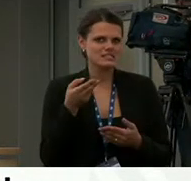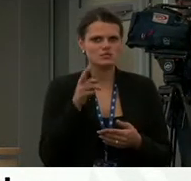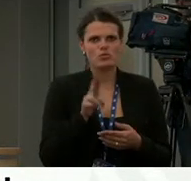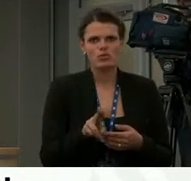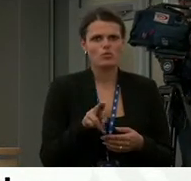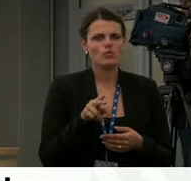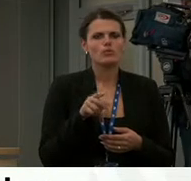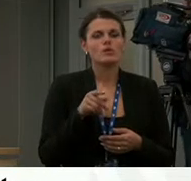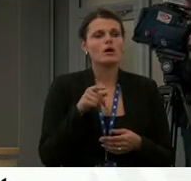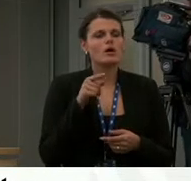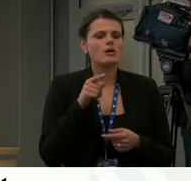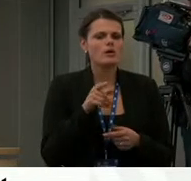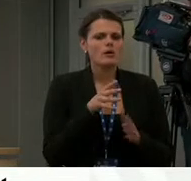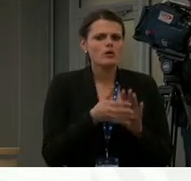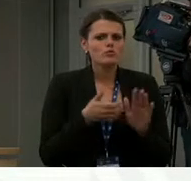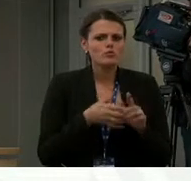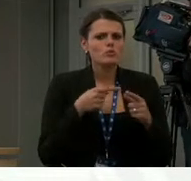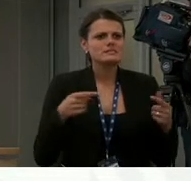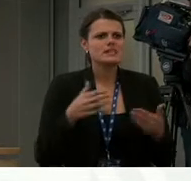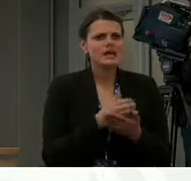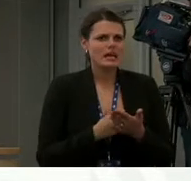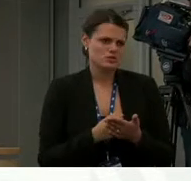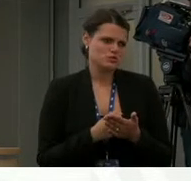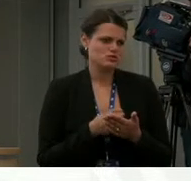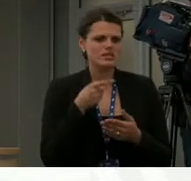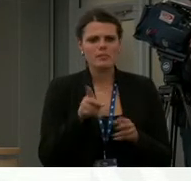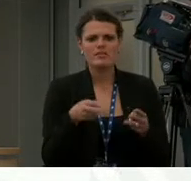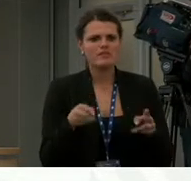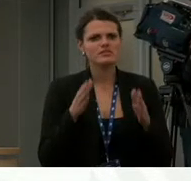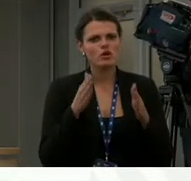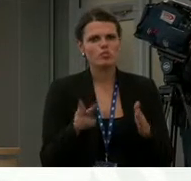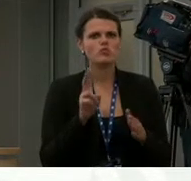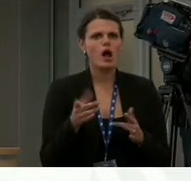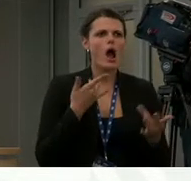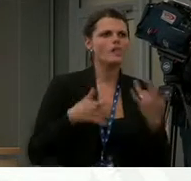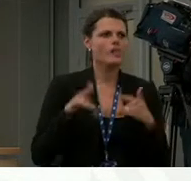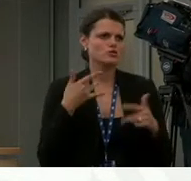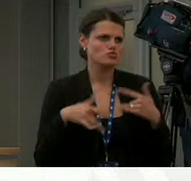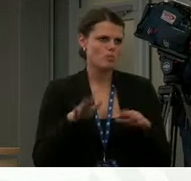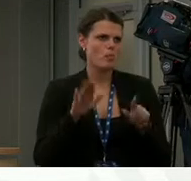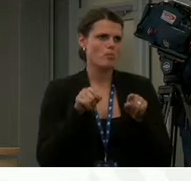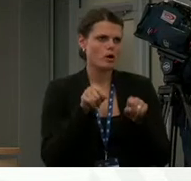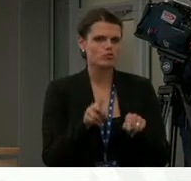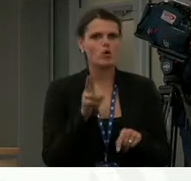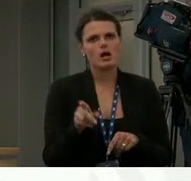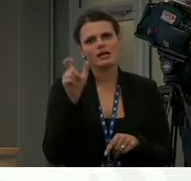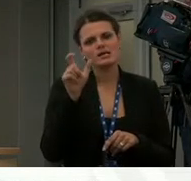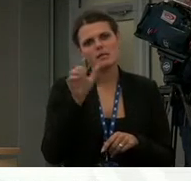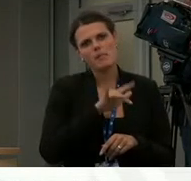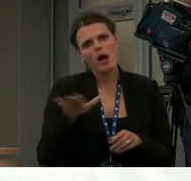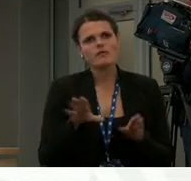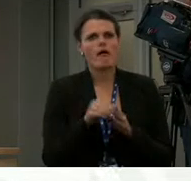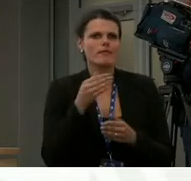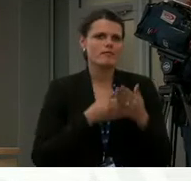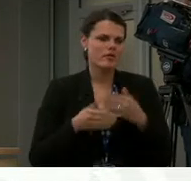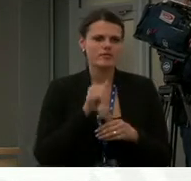enough. And lack of resources should never serve as an excuse for keeping children with disabilities in